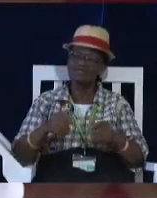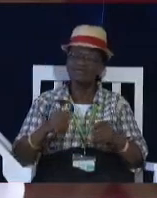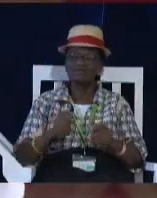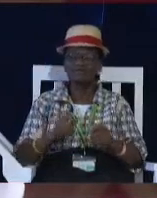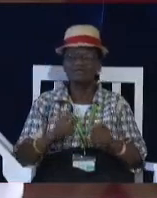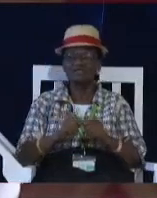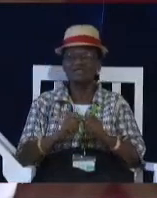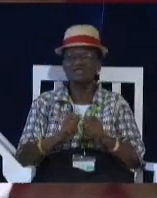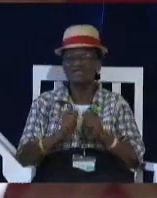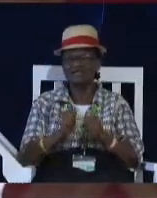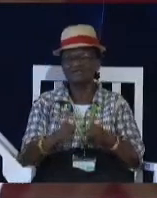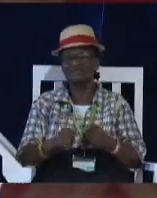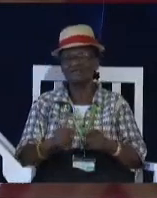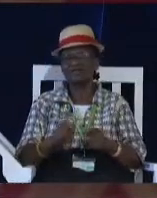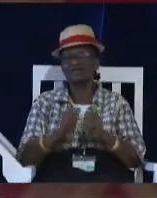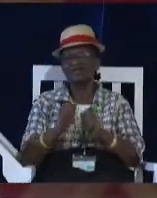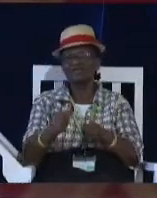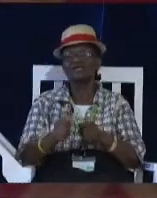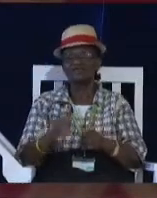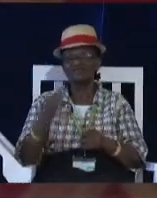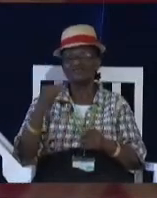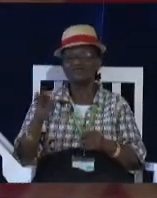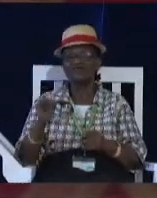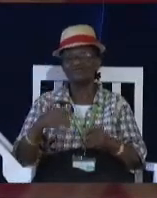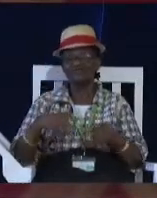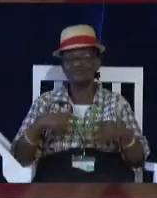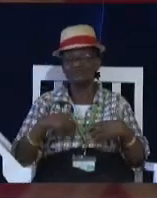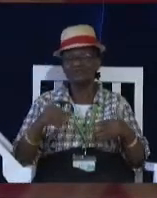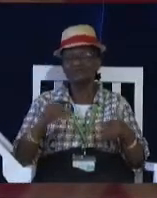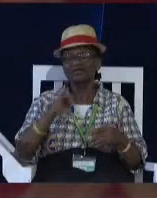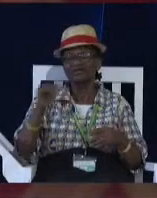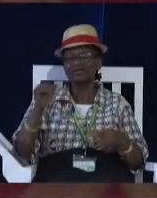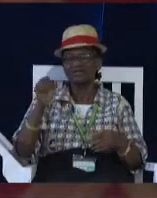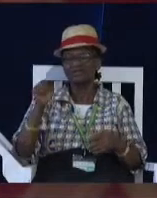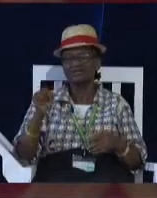Gifts of healings.